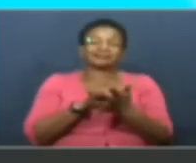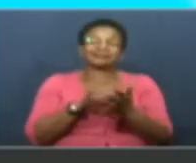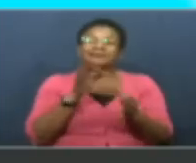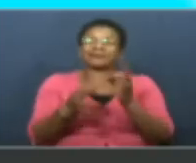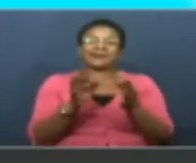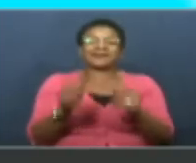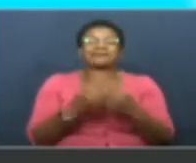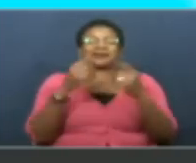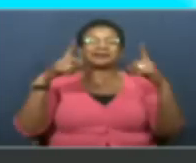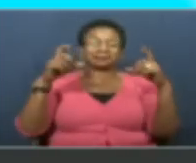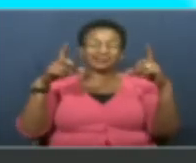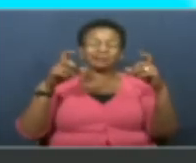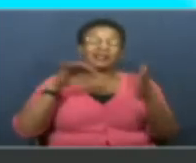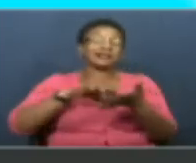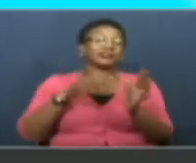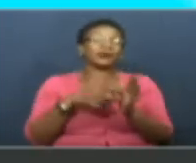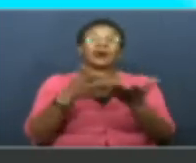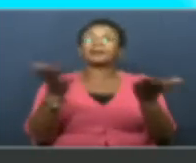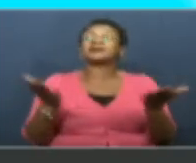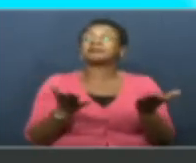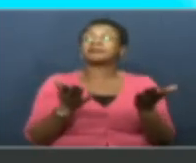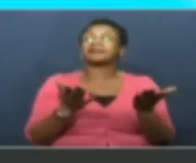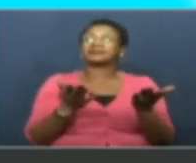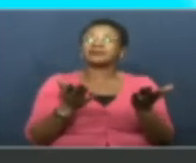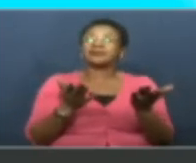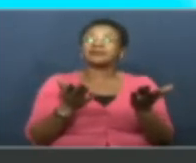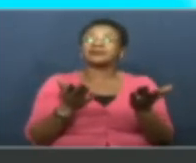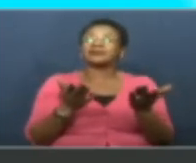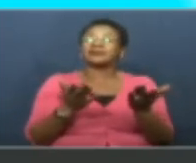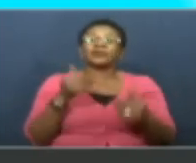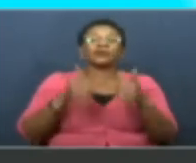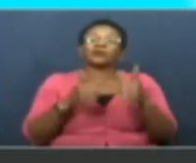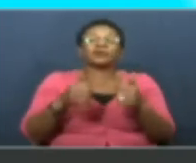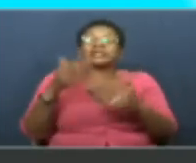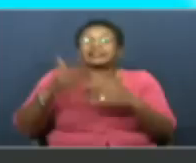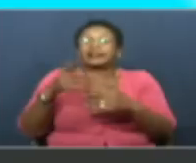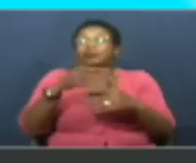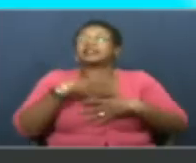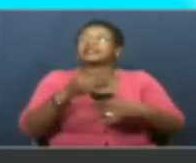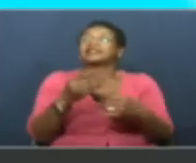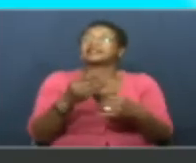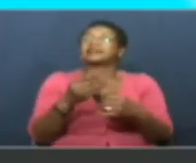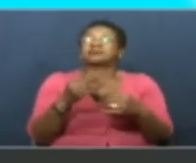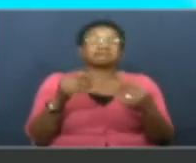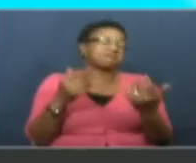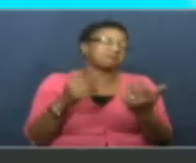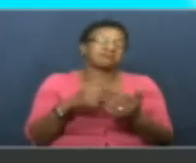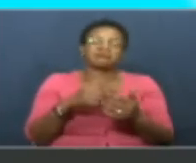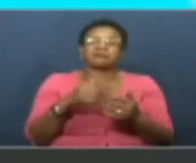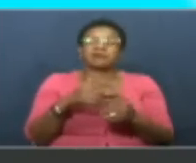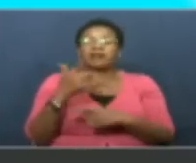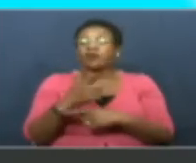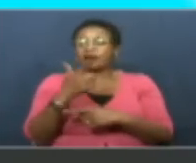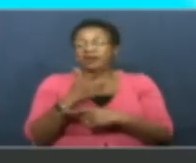ilikuwa sort of in the line of what you want. Yeah. Which side of journalism are you interested in? In recordings. This is a